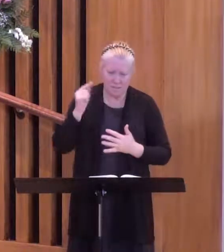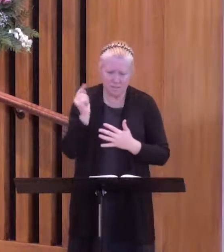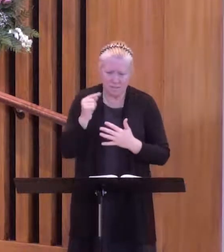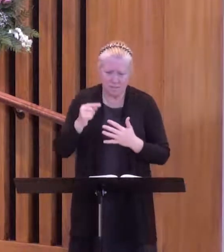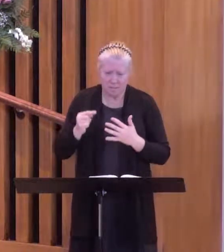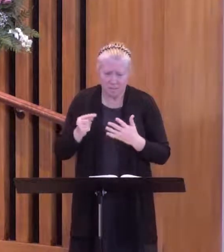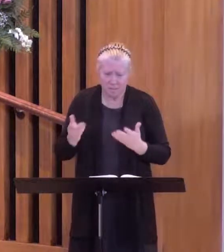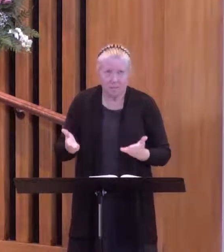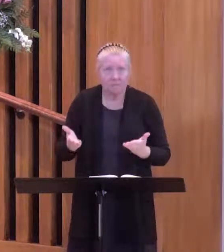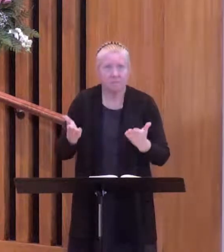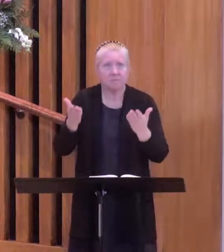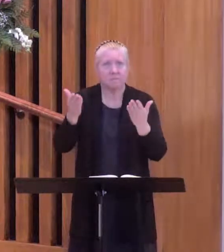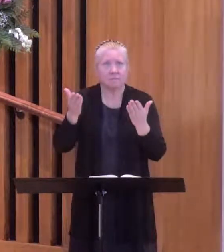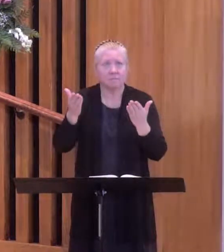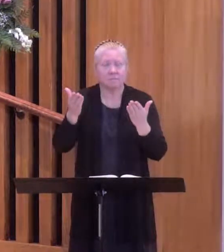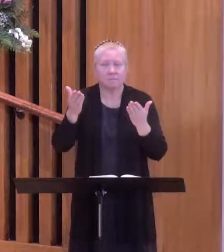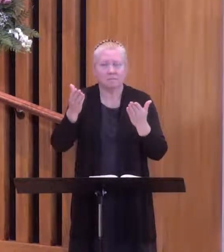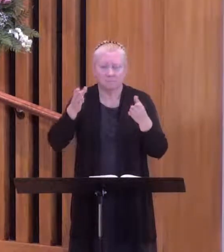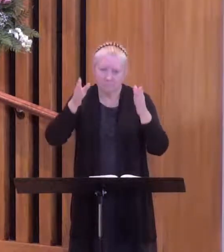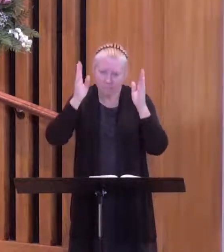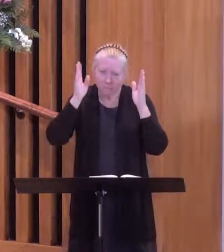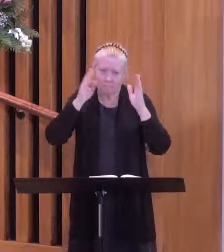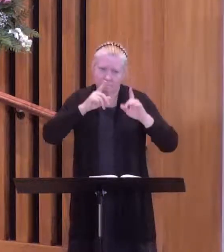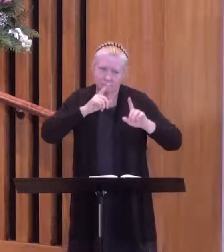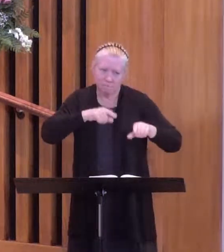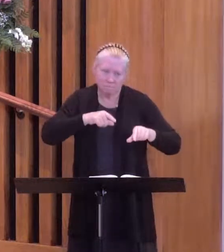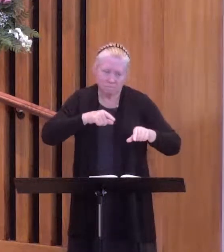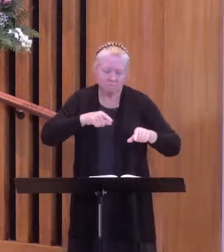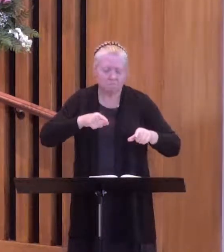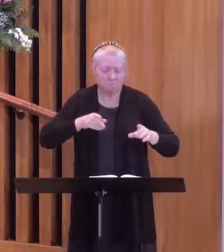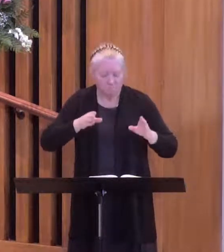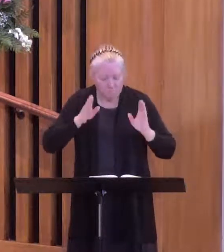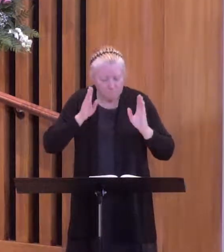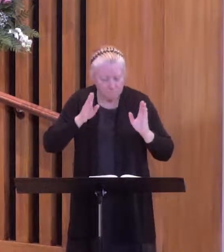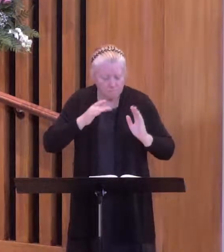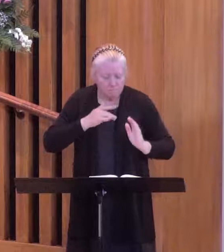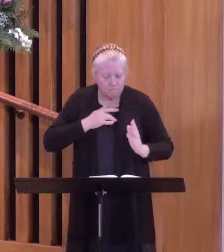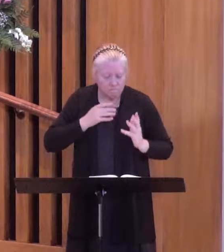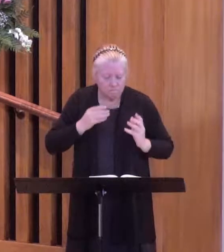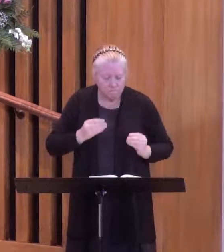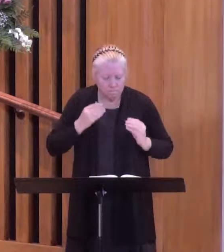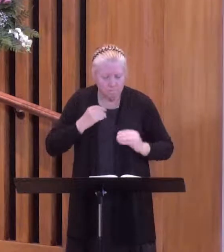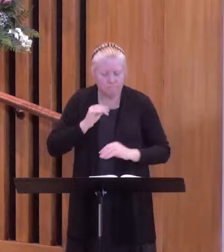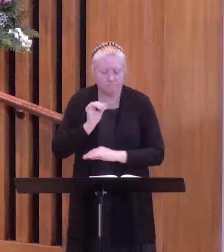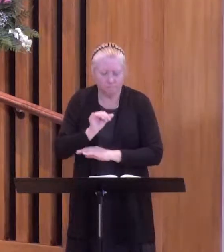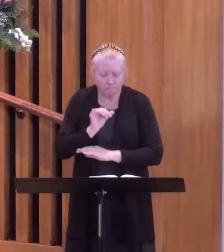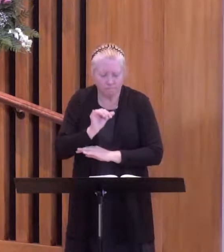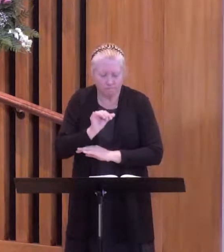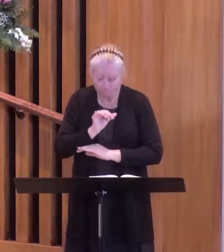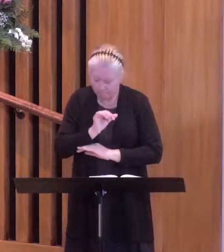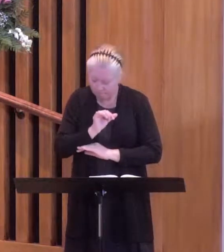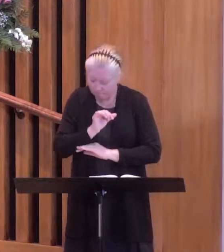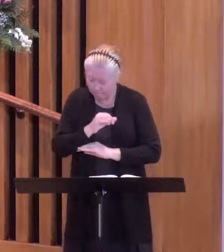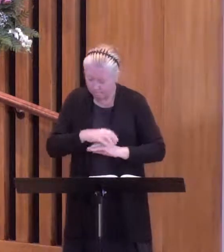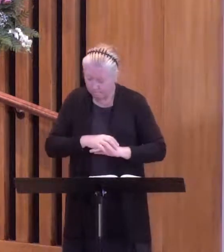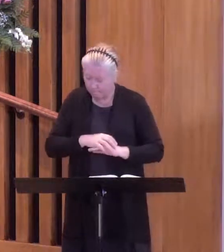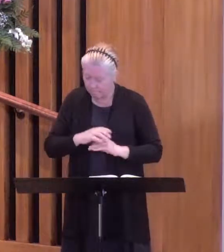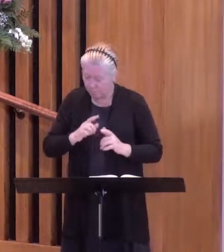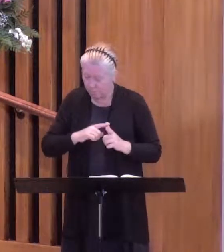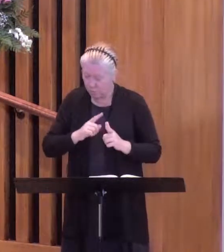supplication. Because he has inclined his ear to me the day I